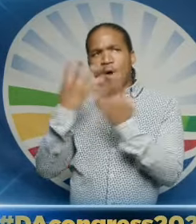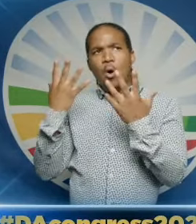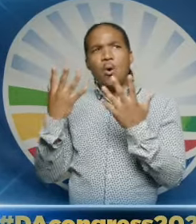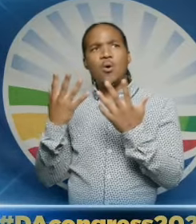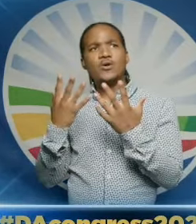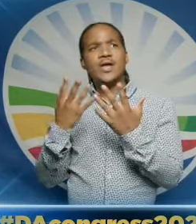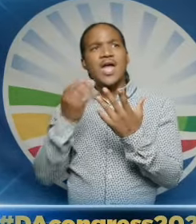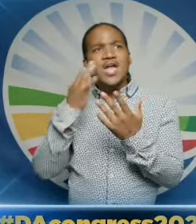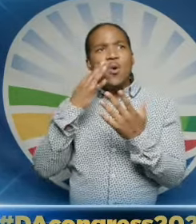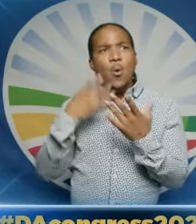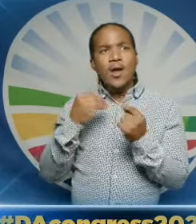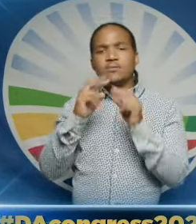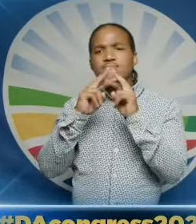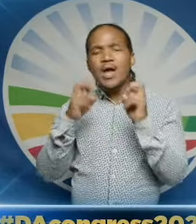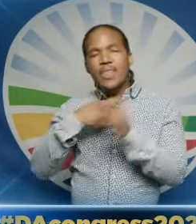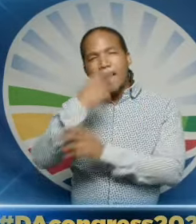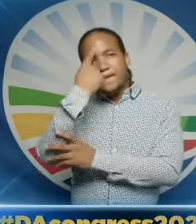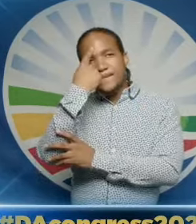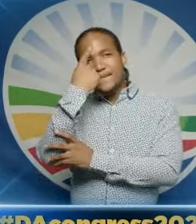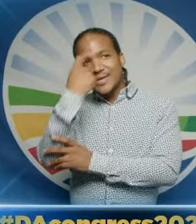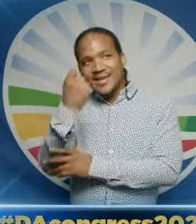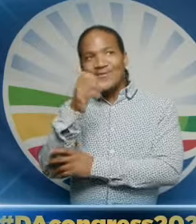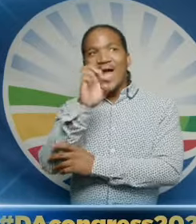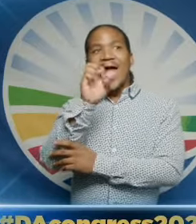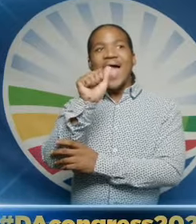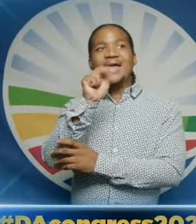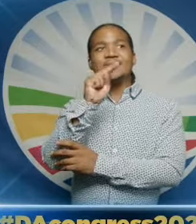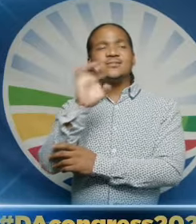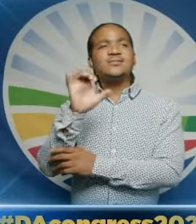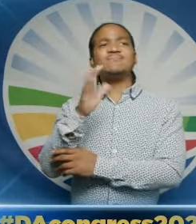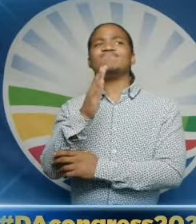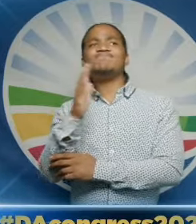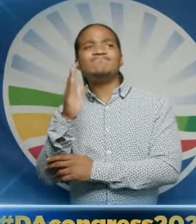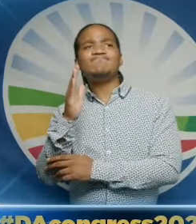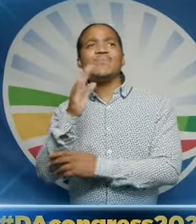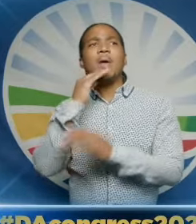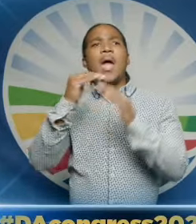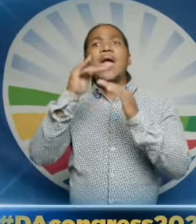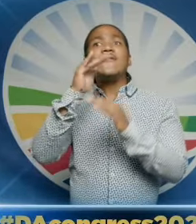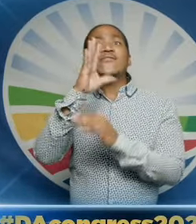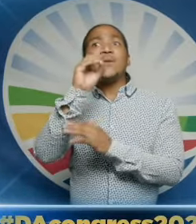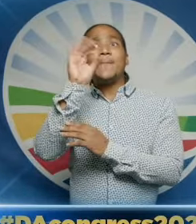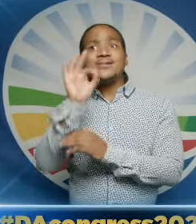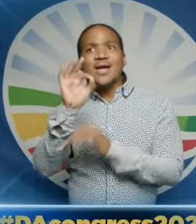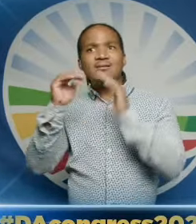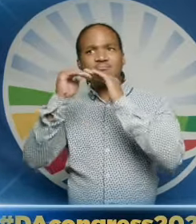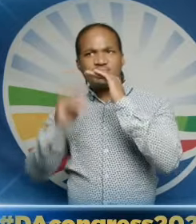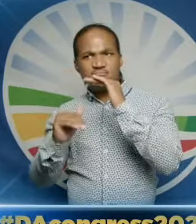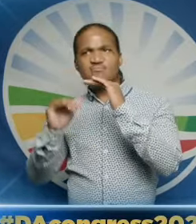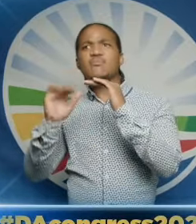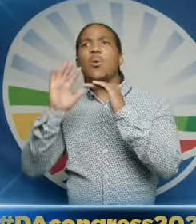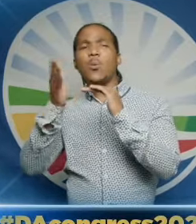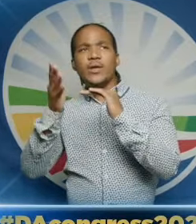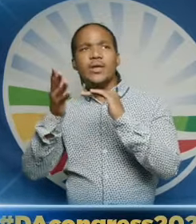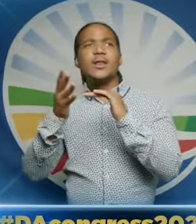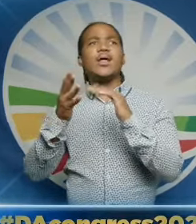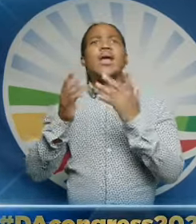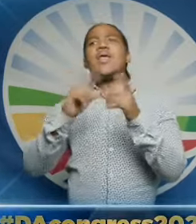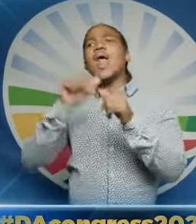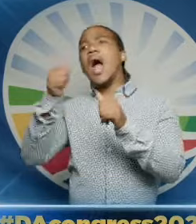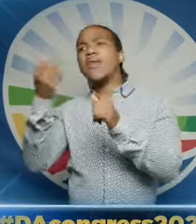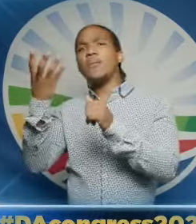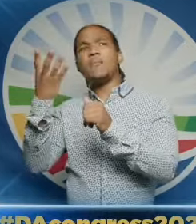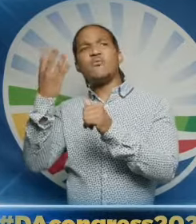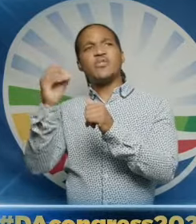if the research is to be believed that the ANC is polling below 50%, and even in some instances below